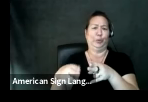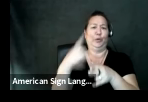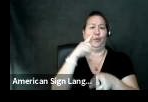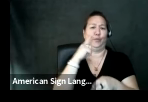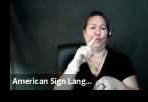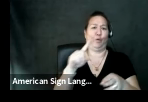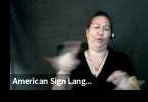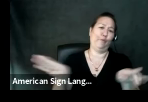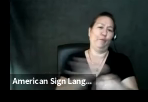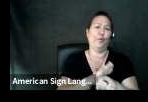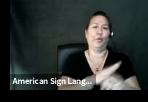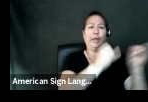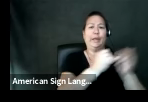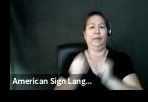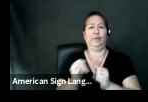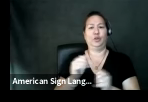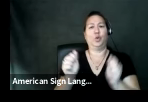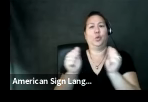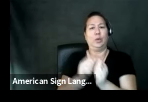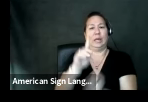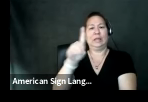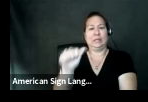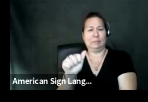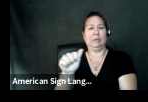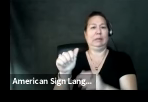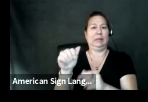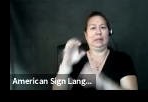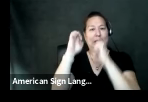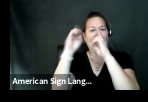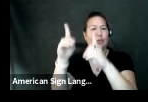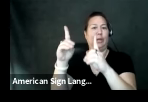clarify what does that mean, because there's so many acronyms.